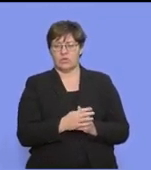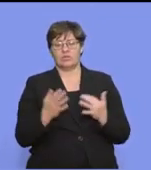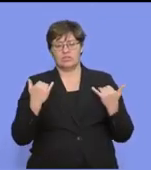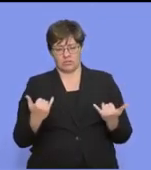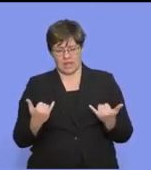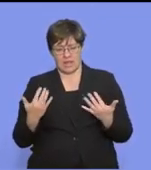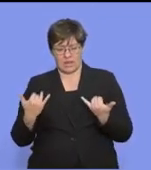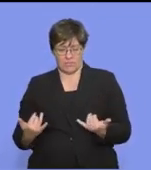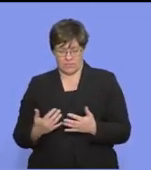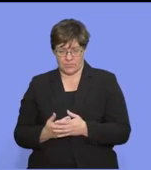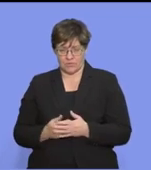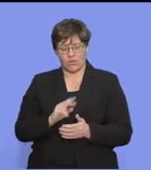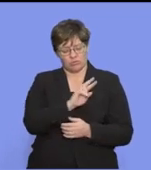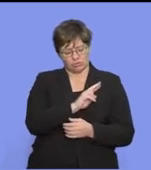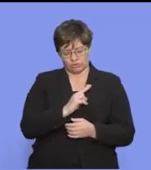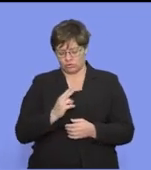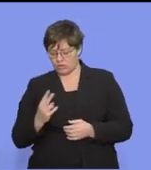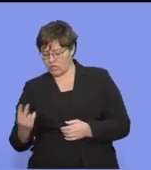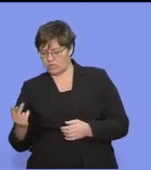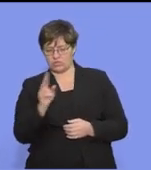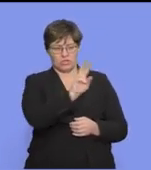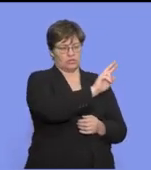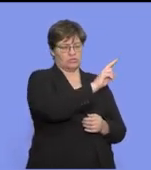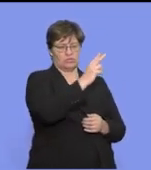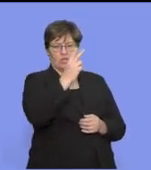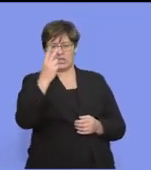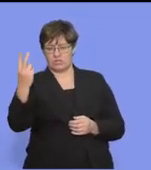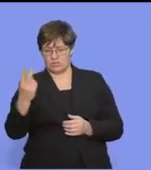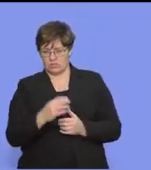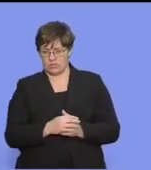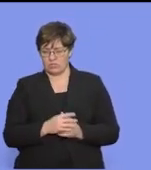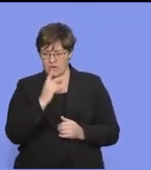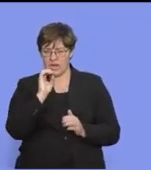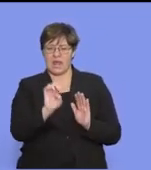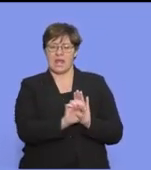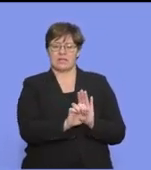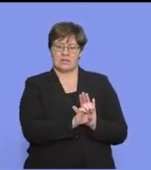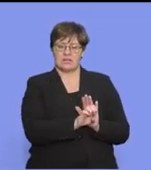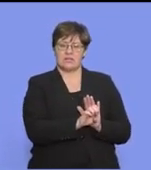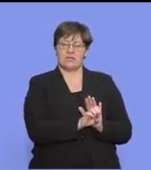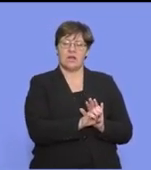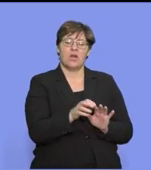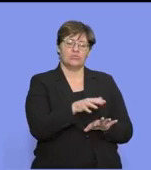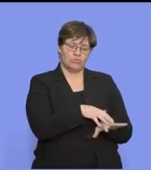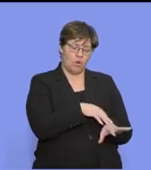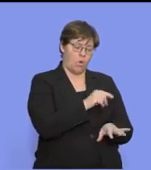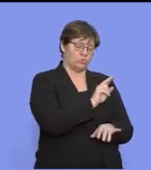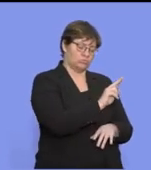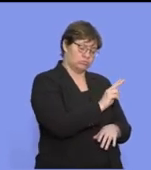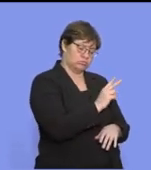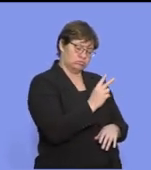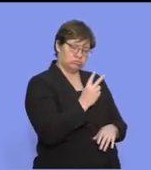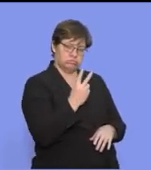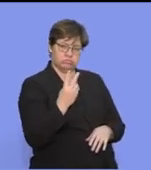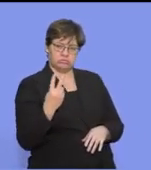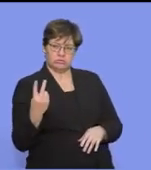change until they are what they are at the end. So that was an example, or this is an example